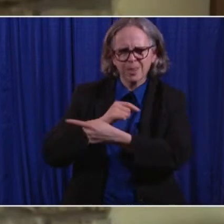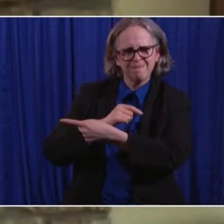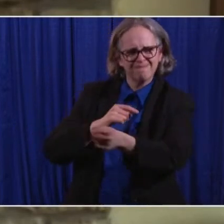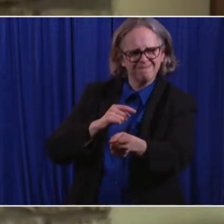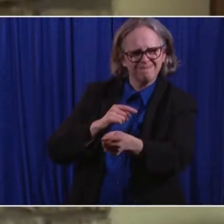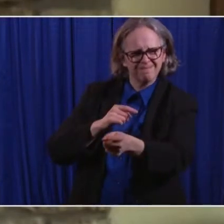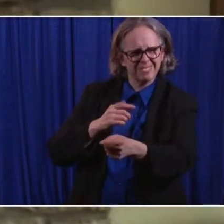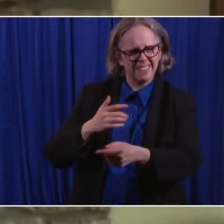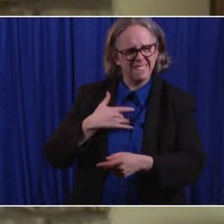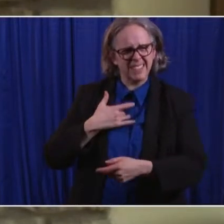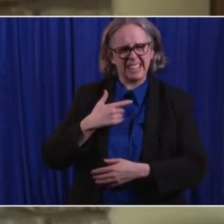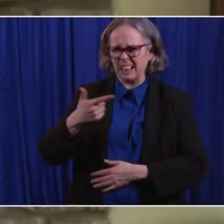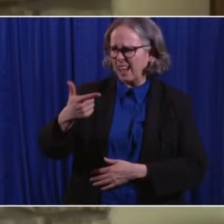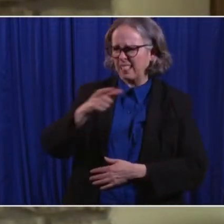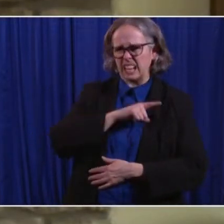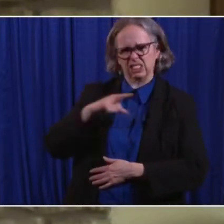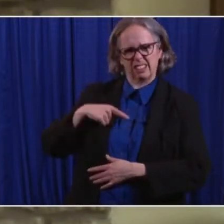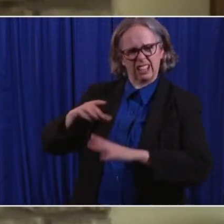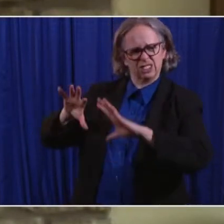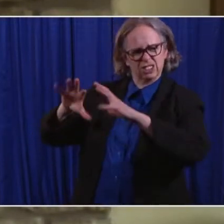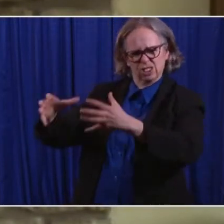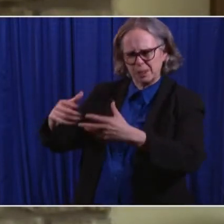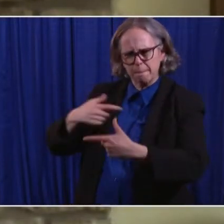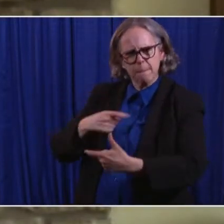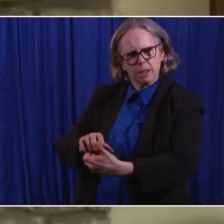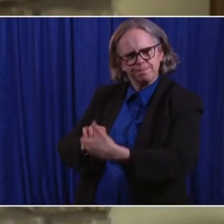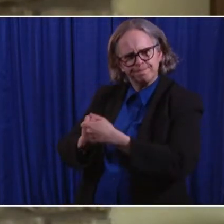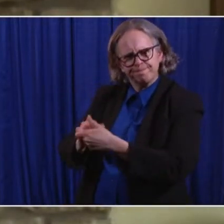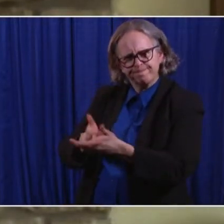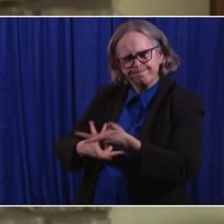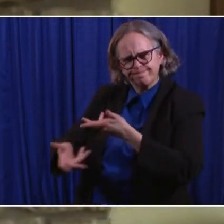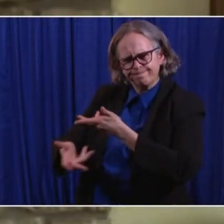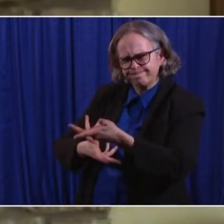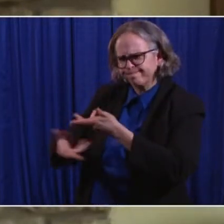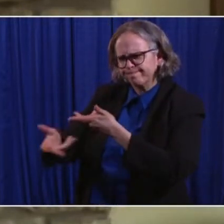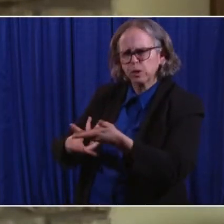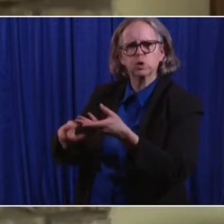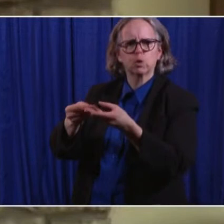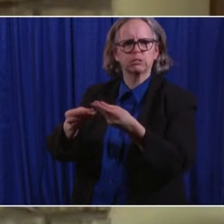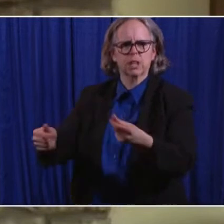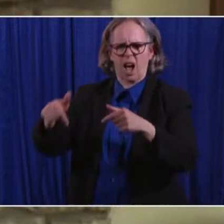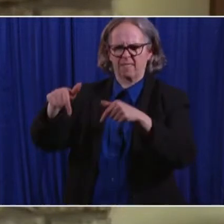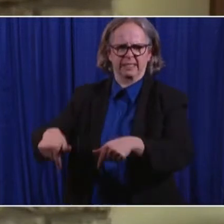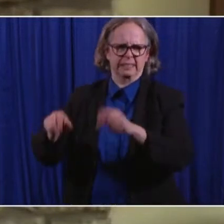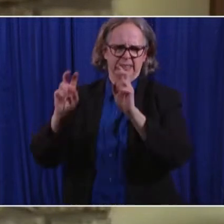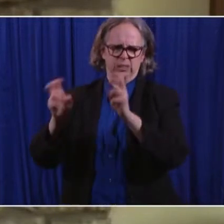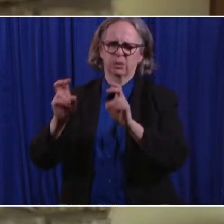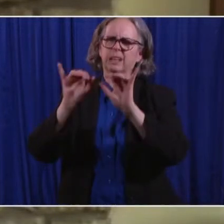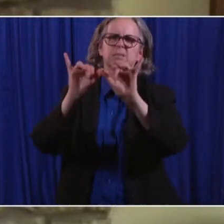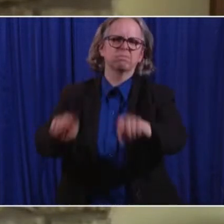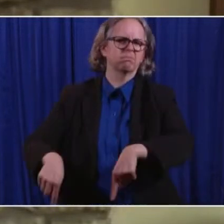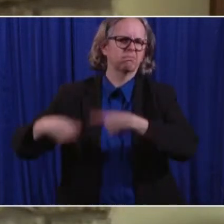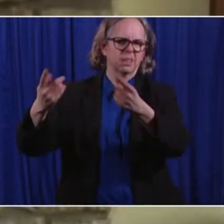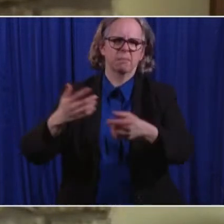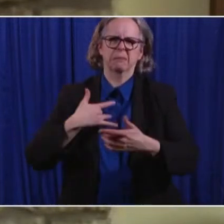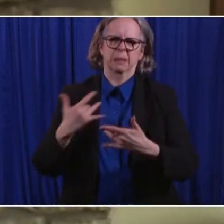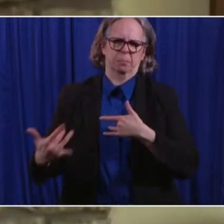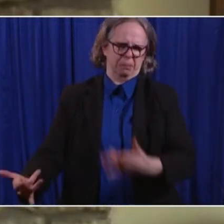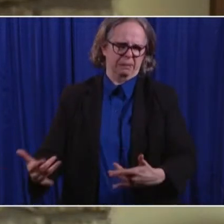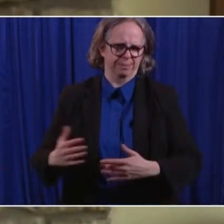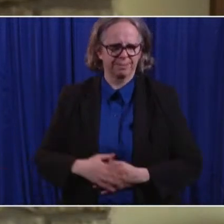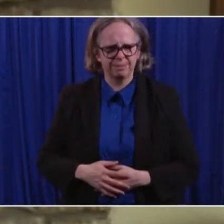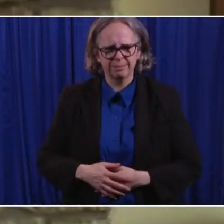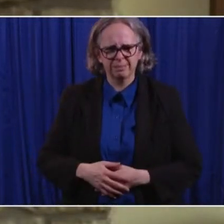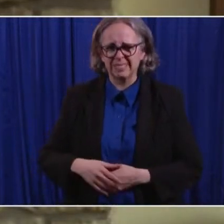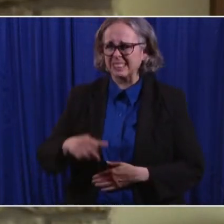General Assembly. We talked about what the Senate did with the bill, and I